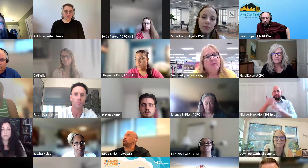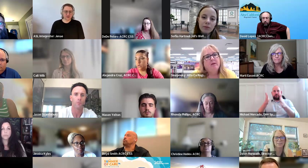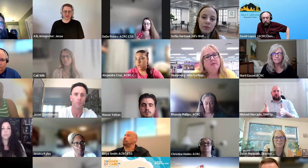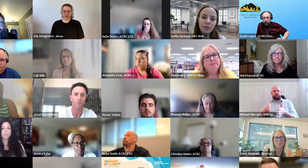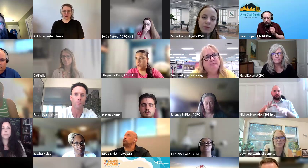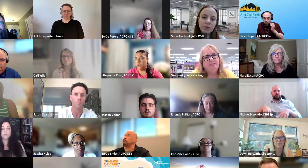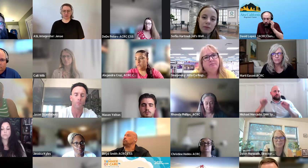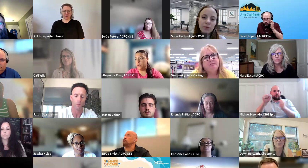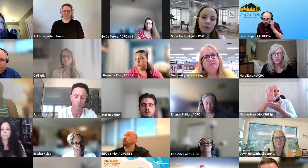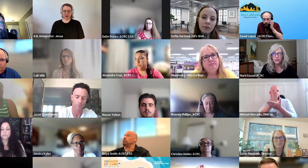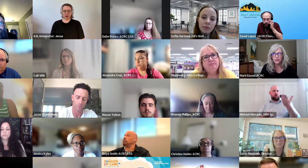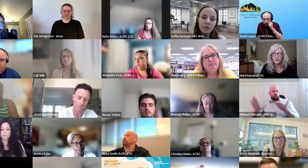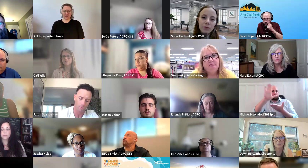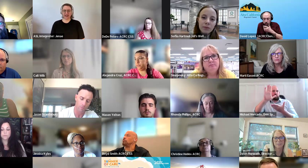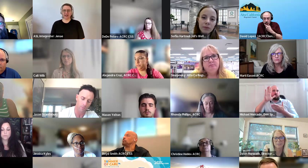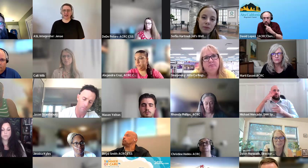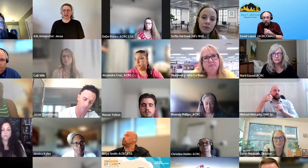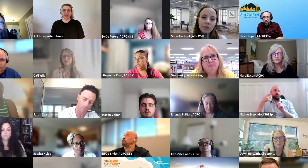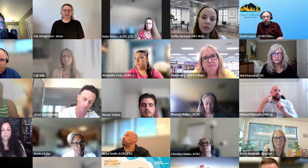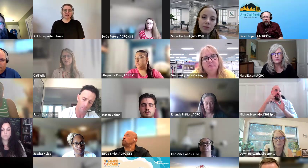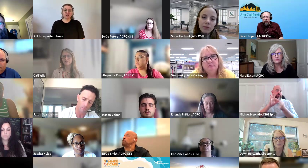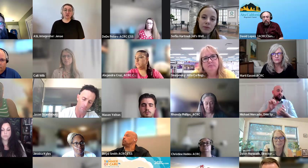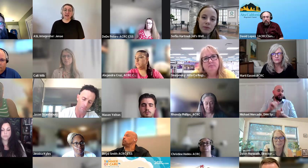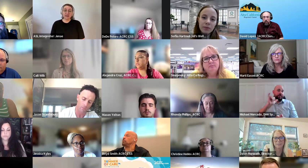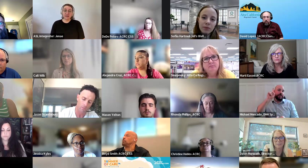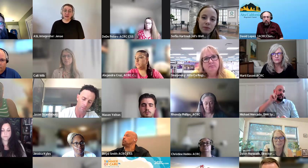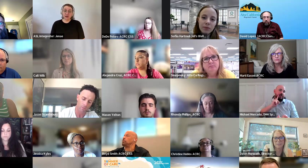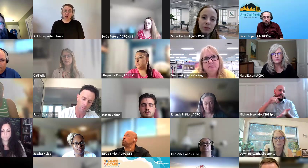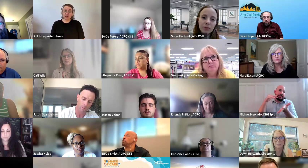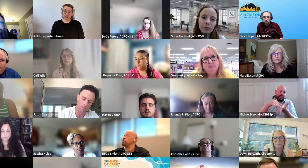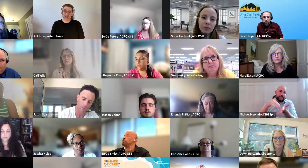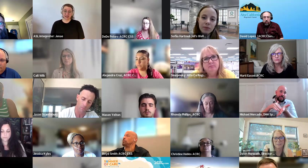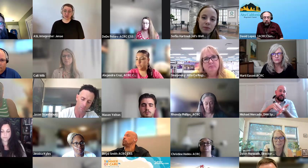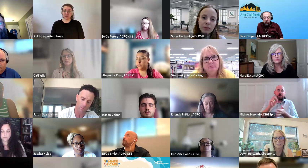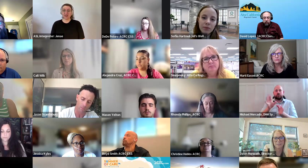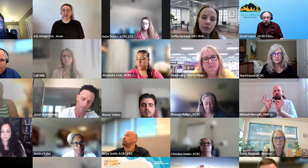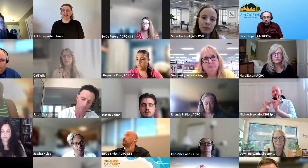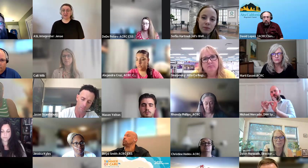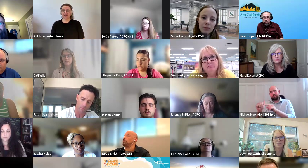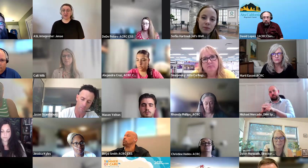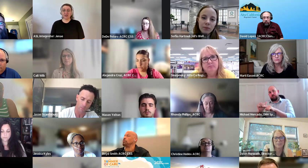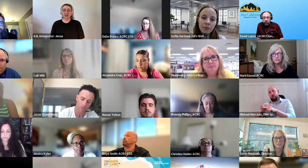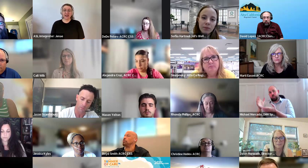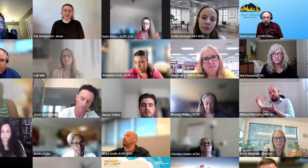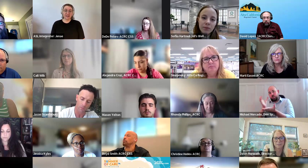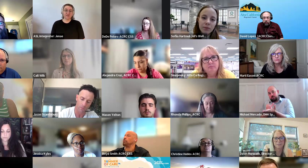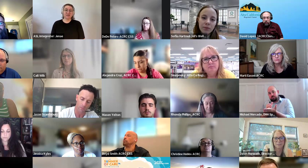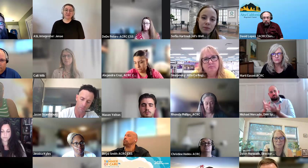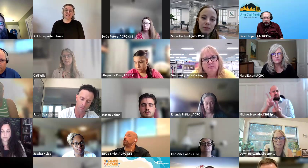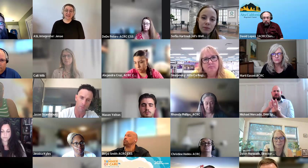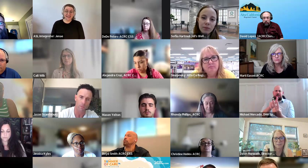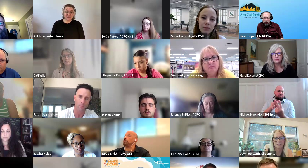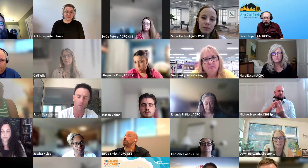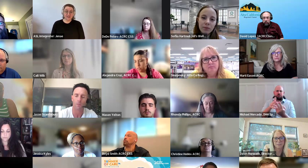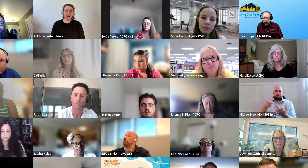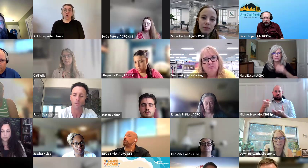Another thing you can use to figure out if they're qualified is check their college education. If they have done anything for